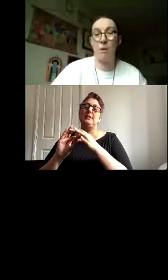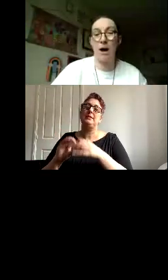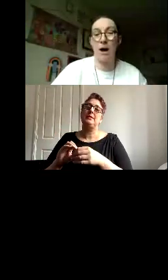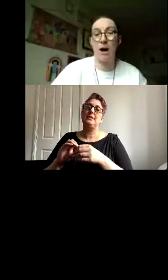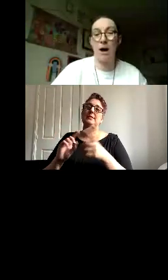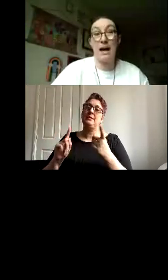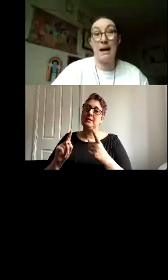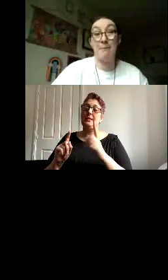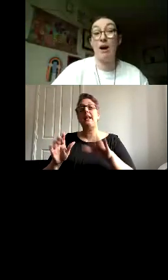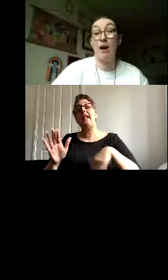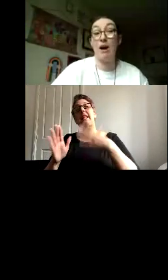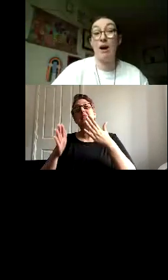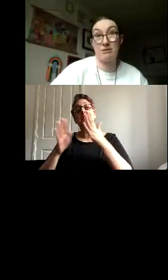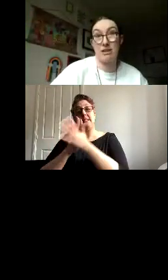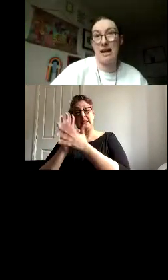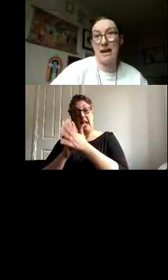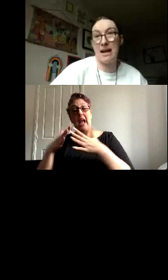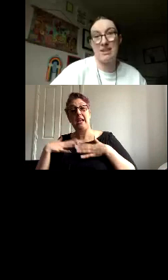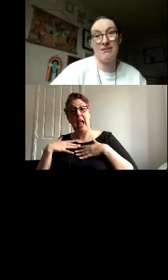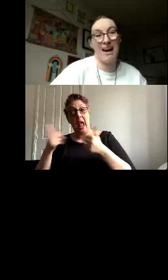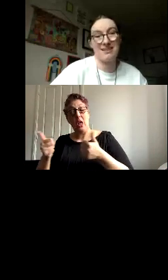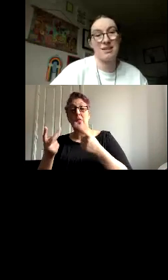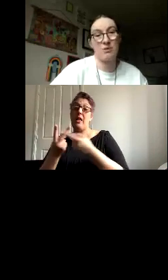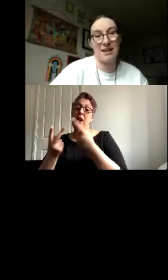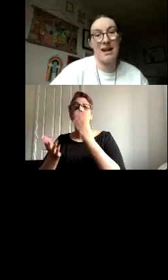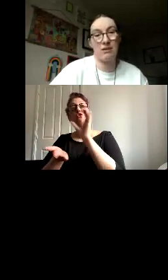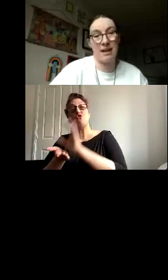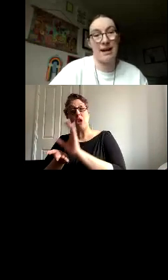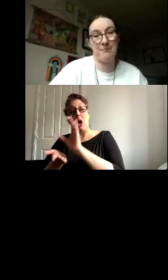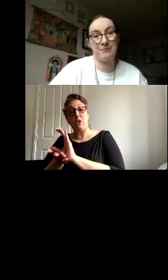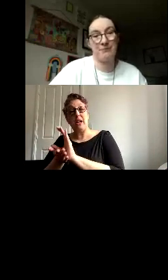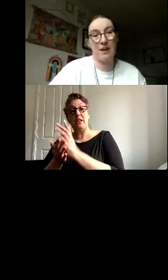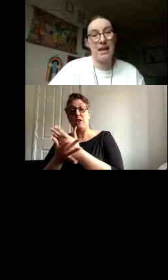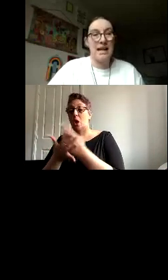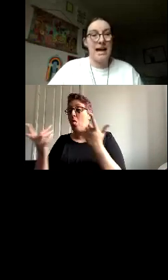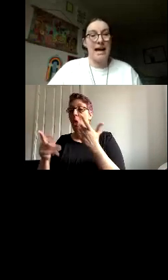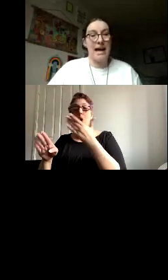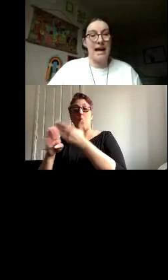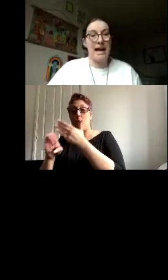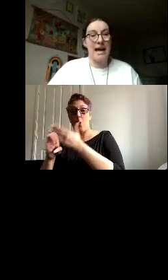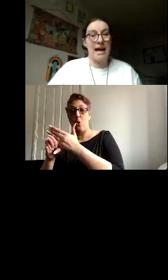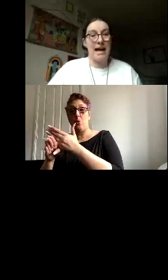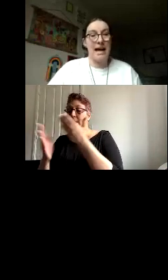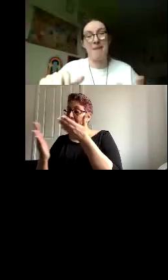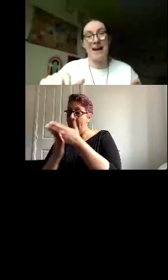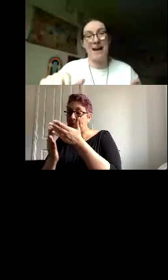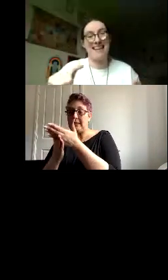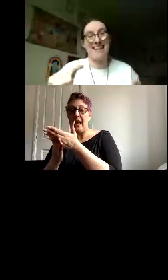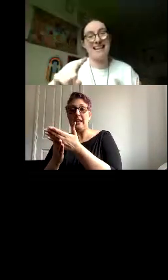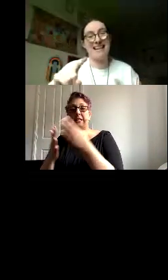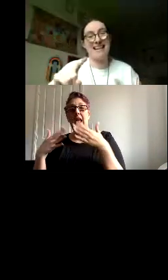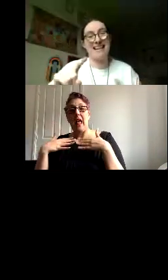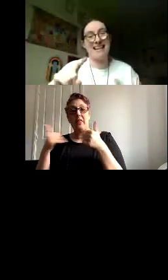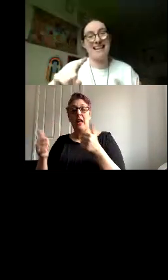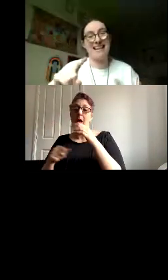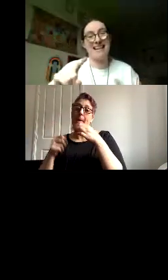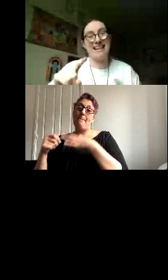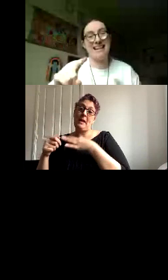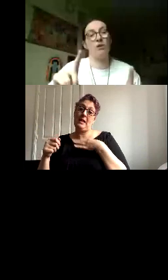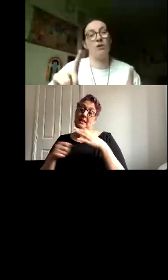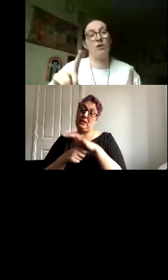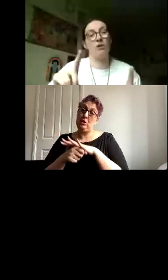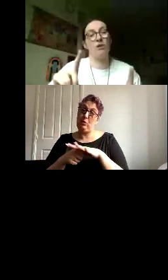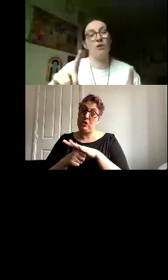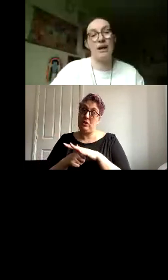does a lot of work around deaf access within healthcare. And then the Sign Bank is almost like an